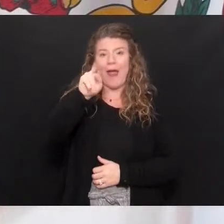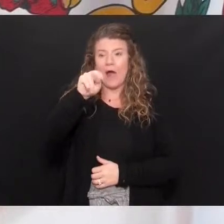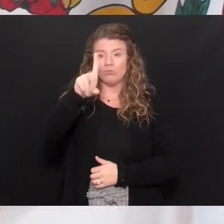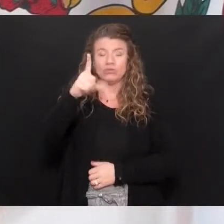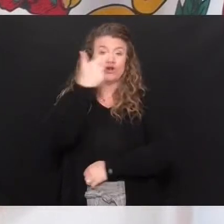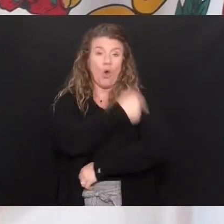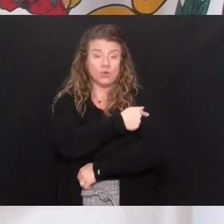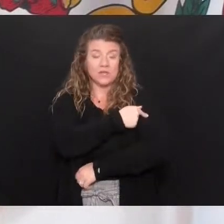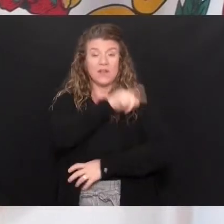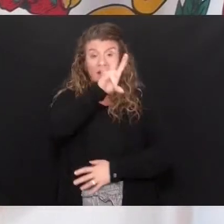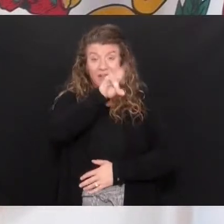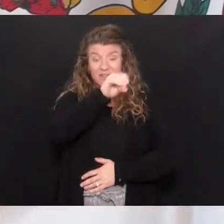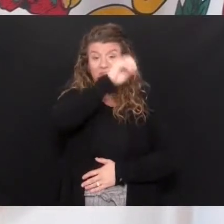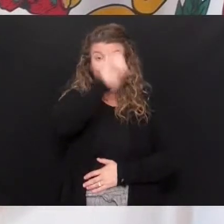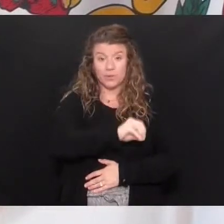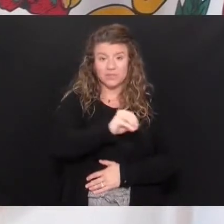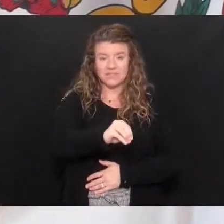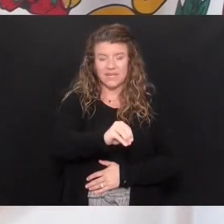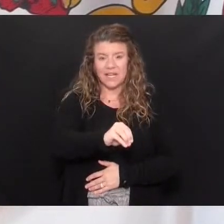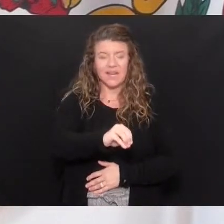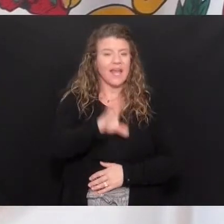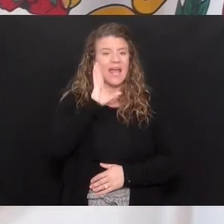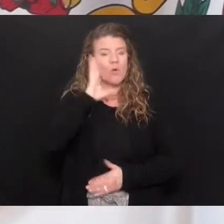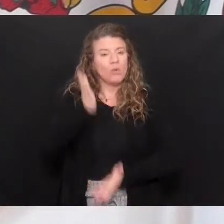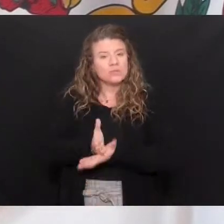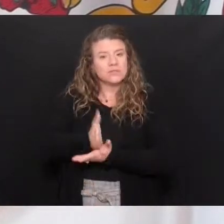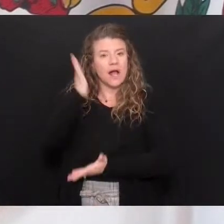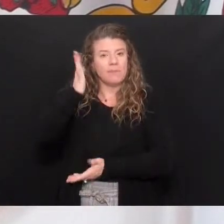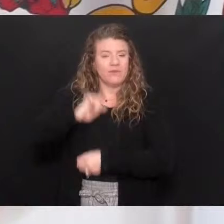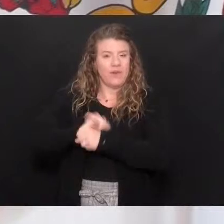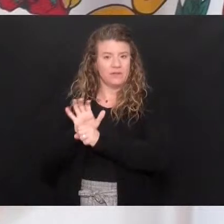of 70%, it'll shut this thing down.